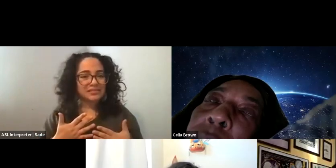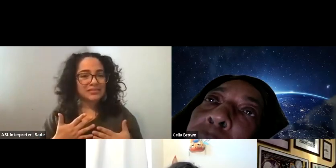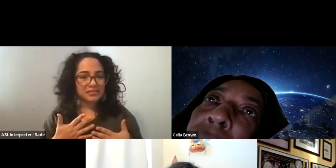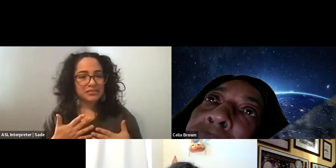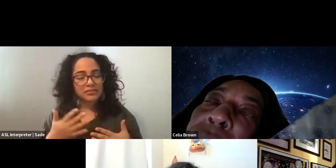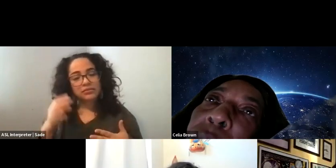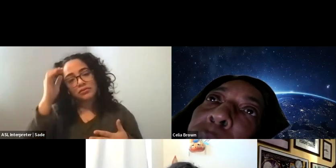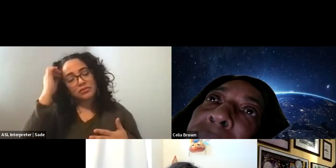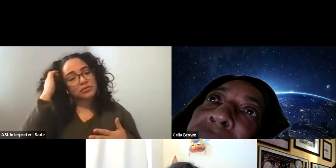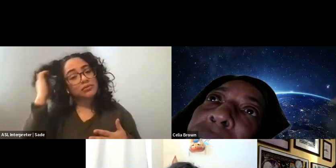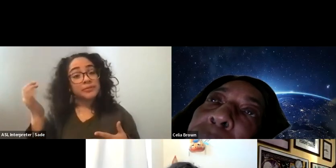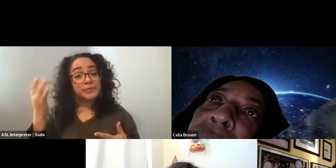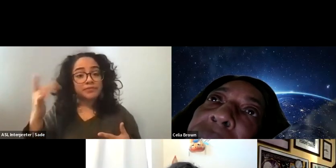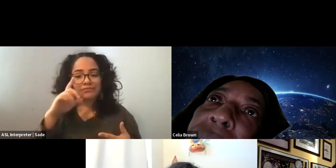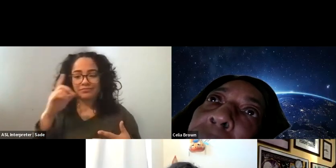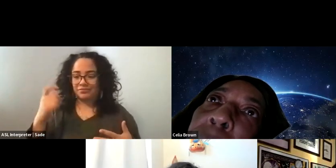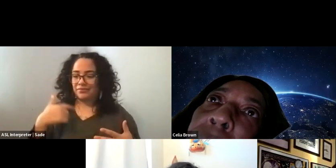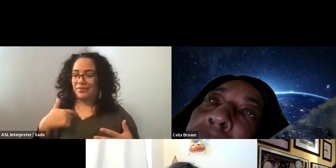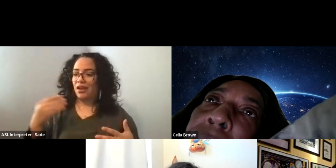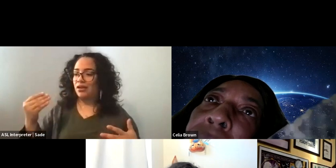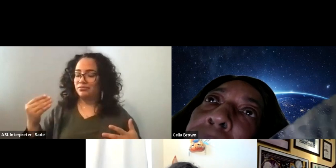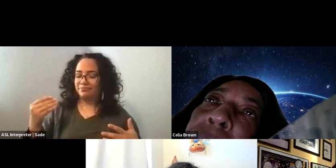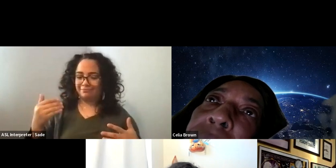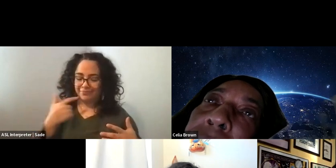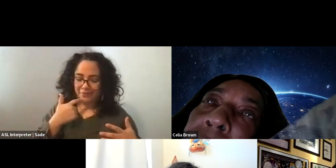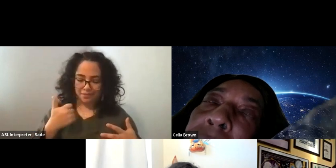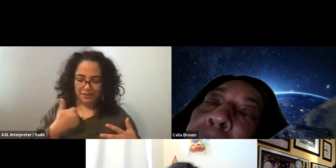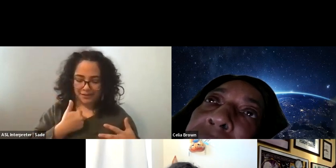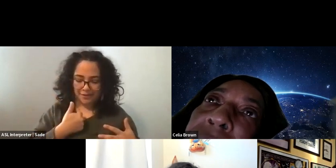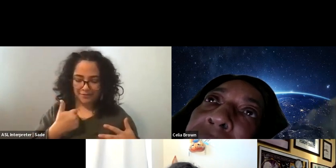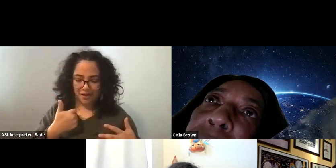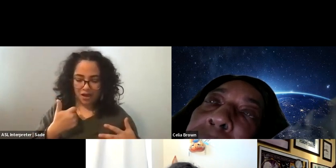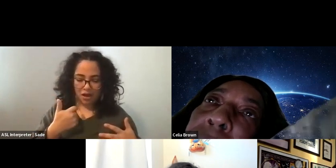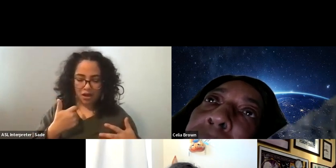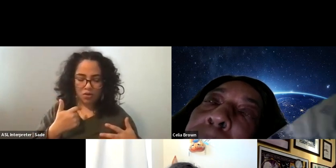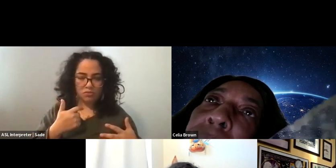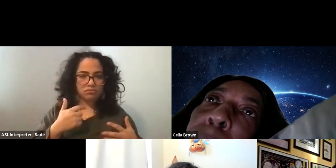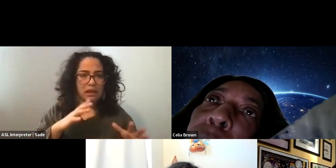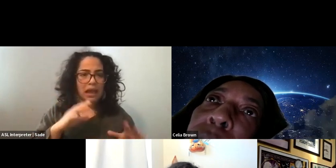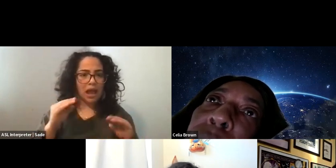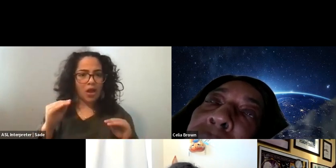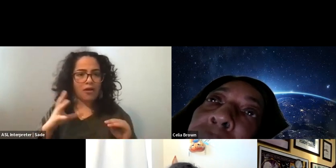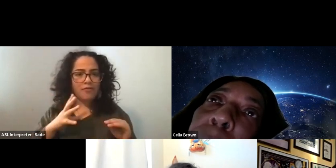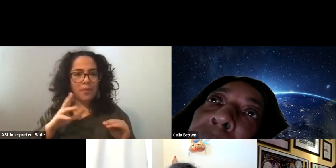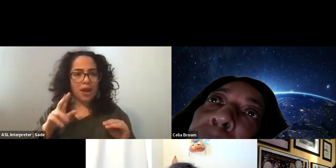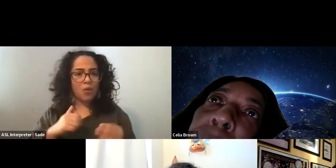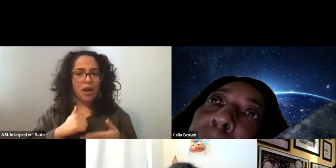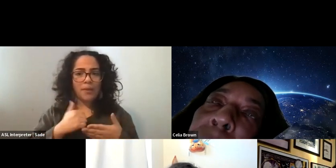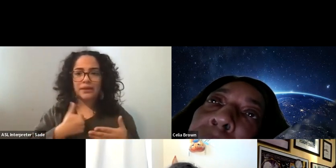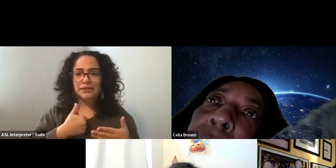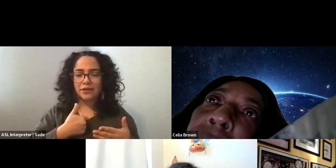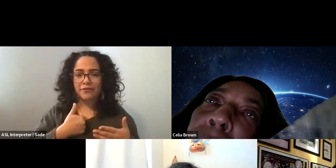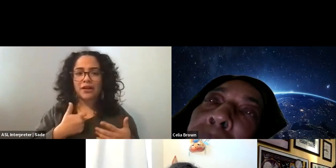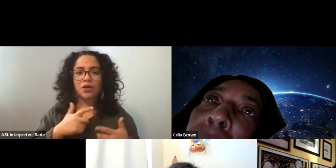you know, I told myself when I get out, I'm going to help myself, but I'm also going to help other people